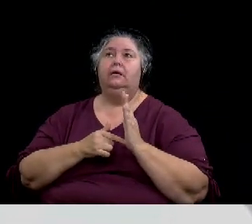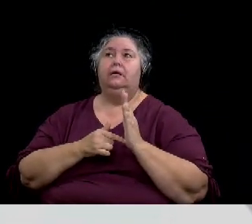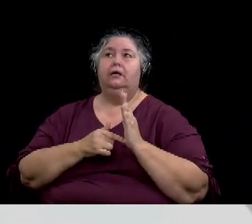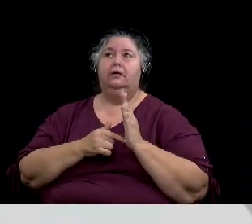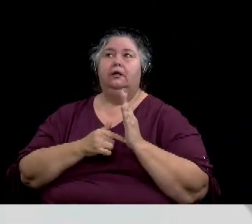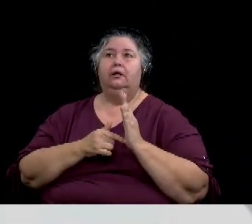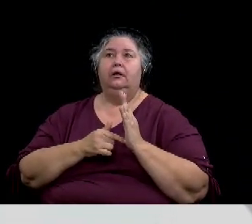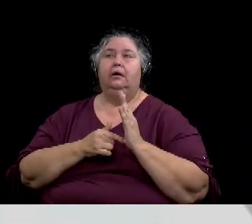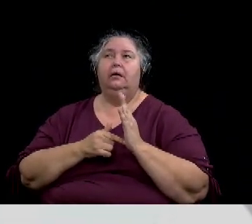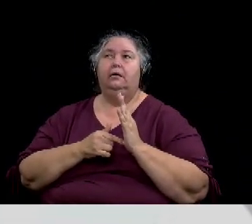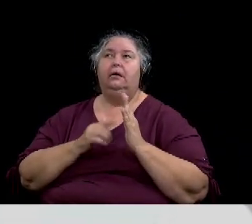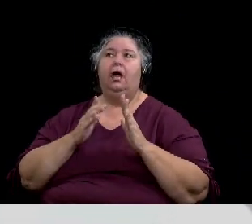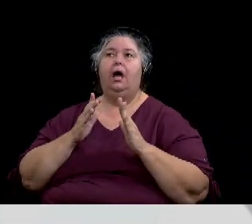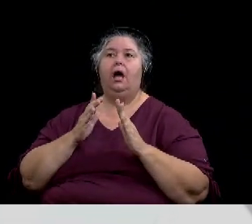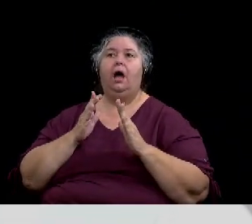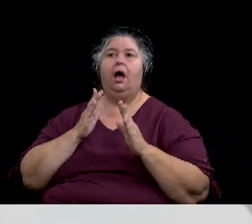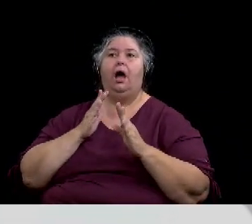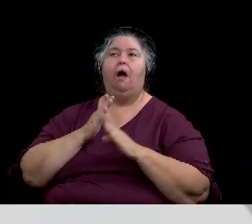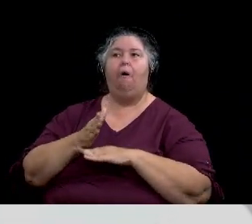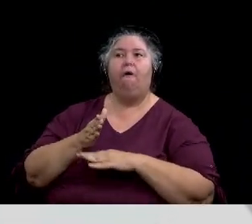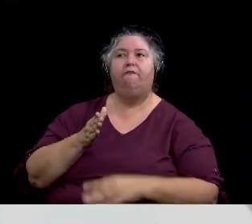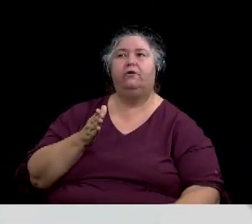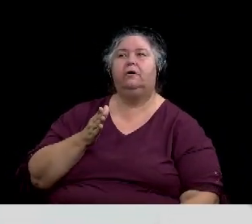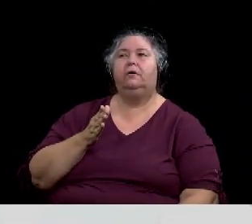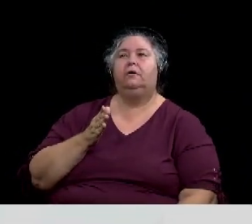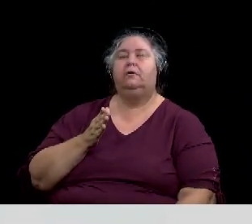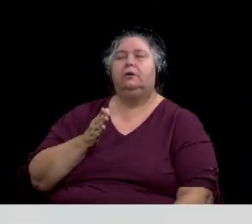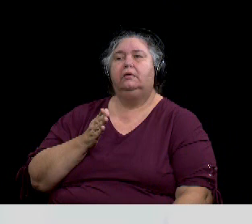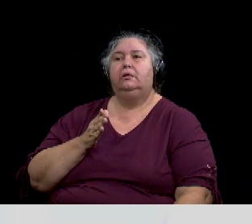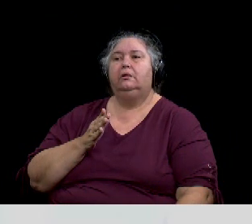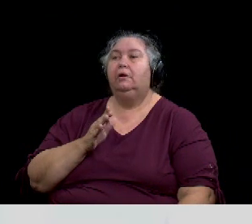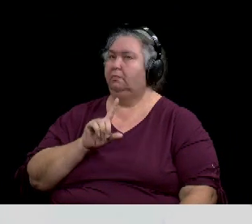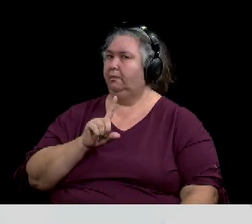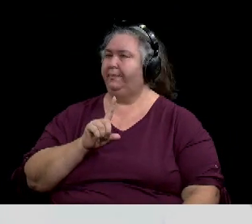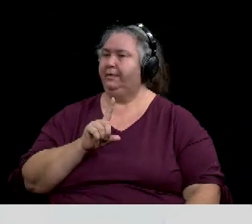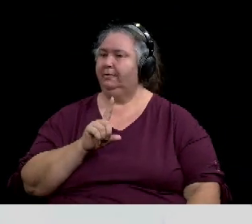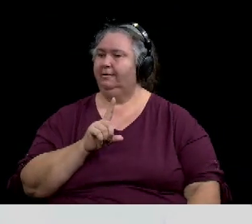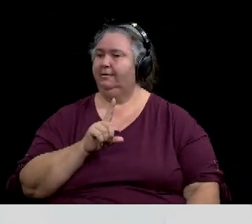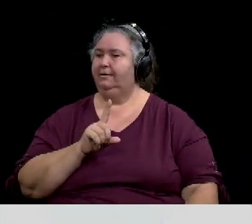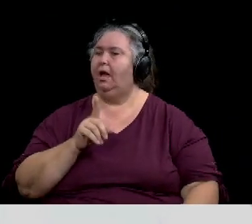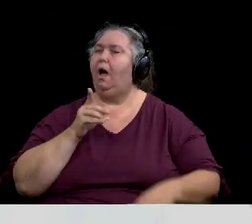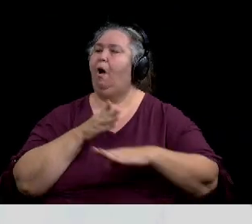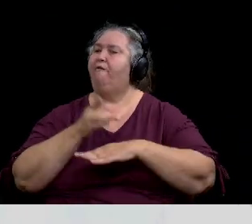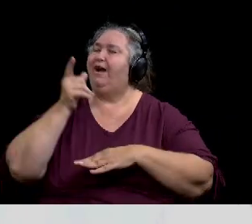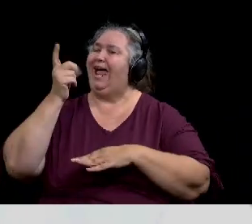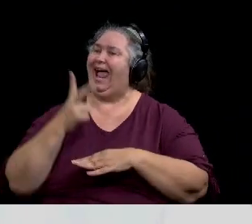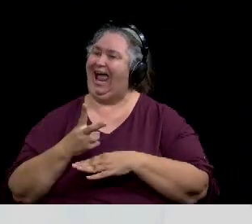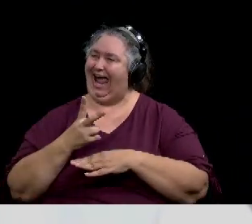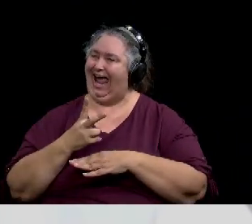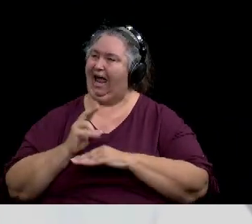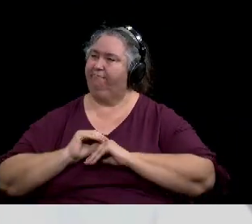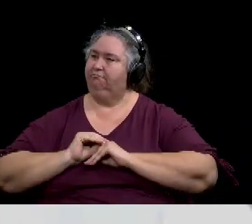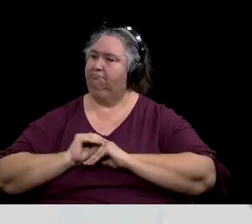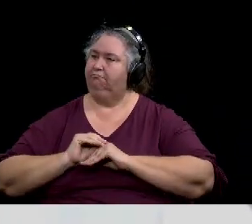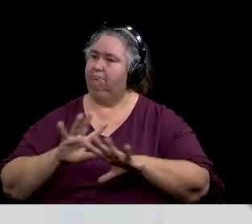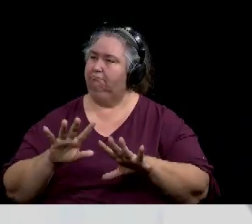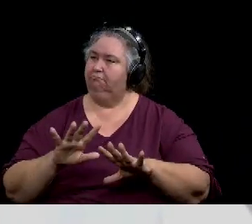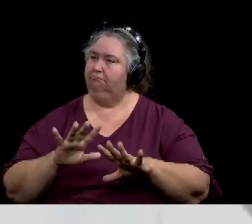half of coronavirus transmission occurs when people are